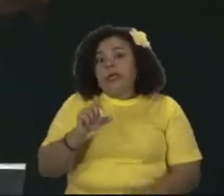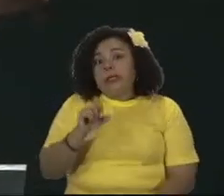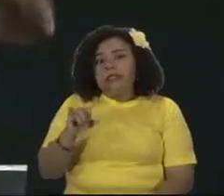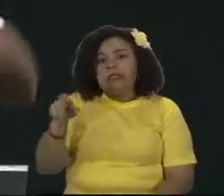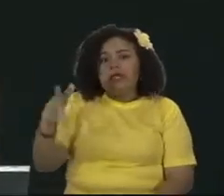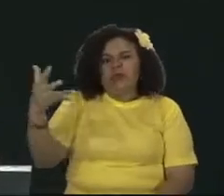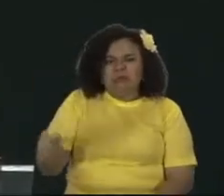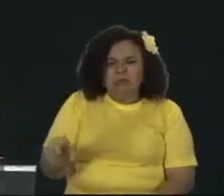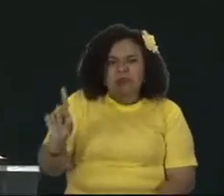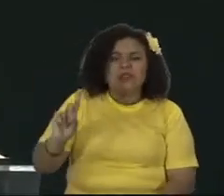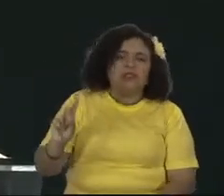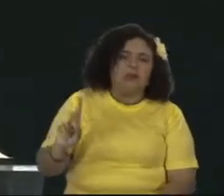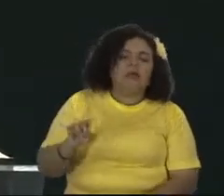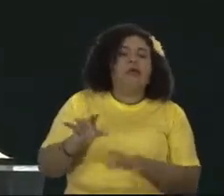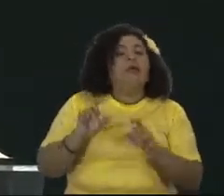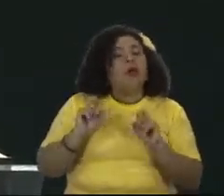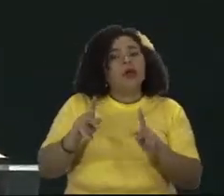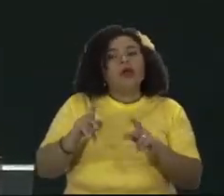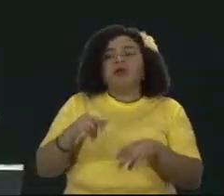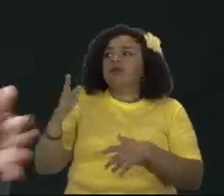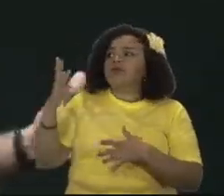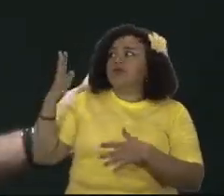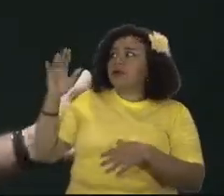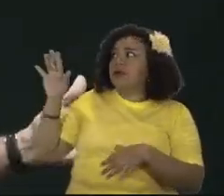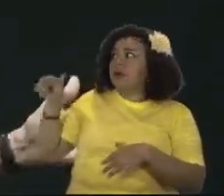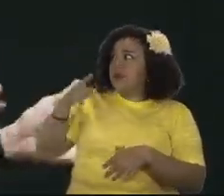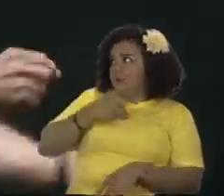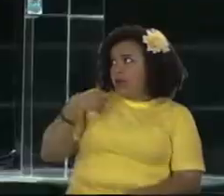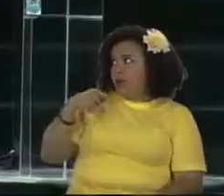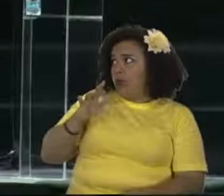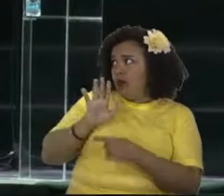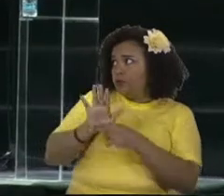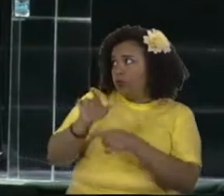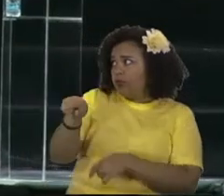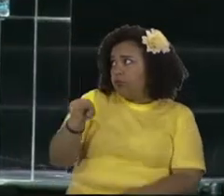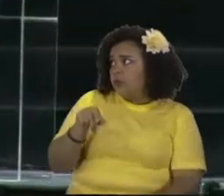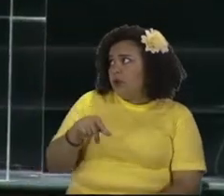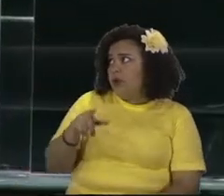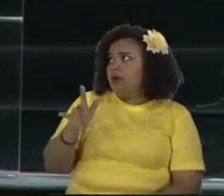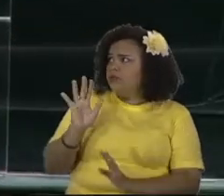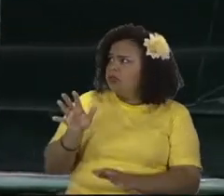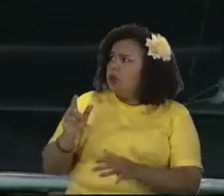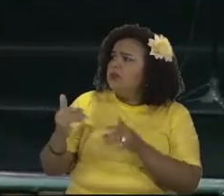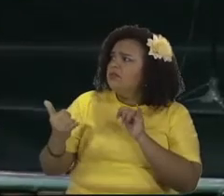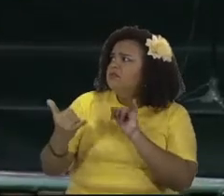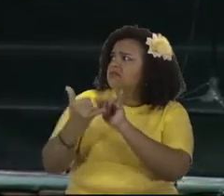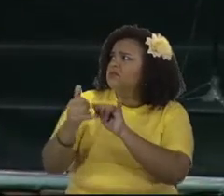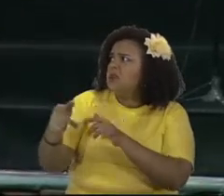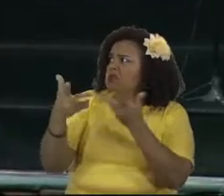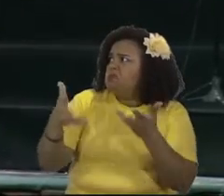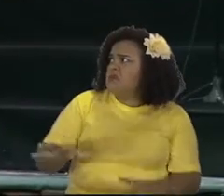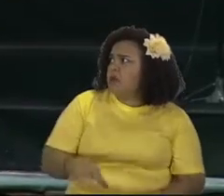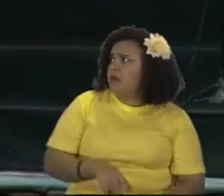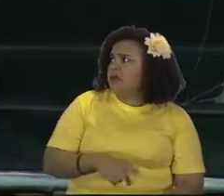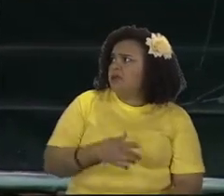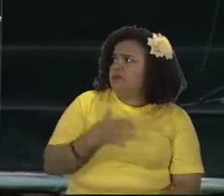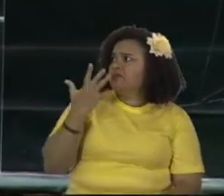does not accept, he must be excommunicated. Because sometimes you must cut